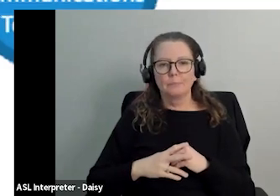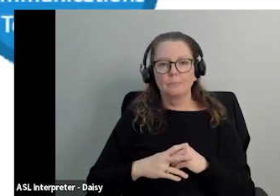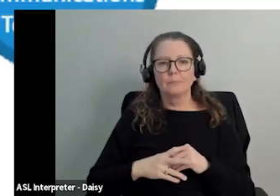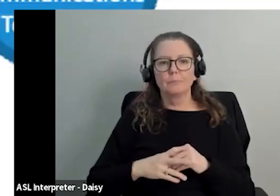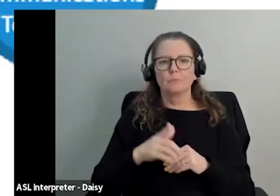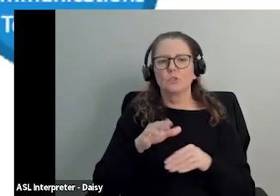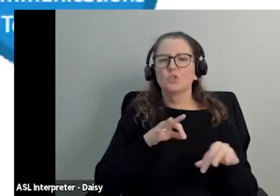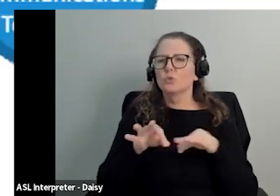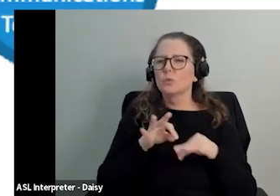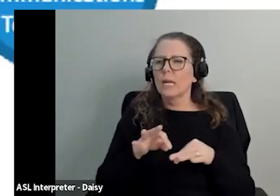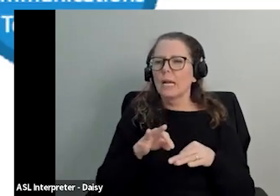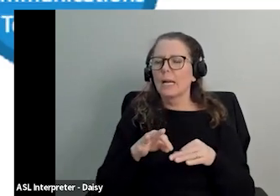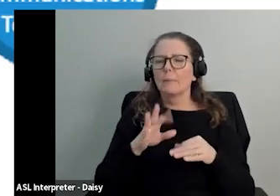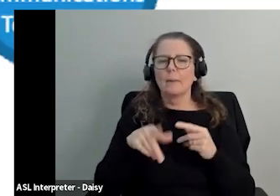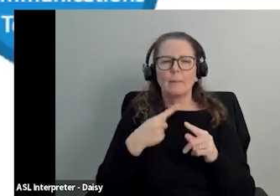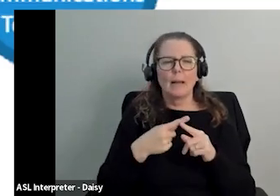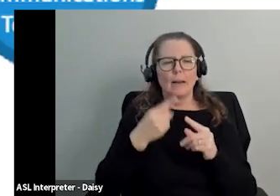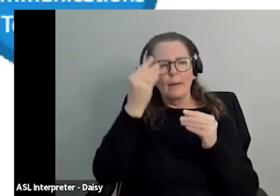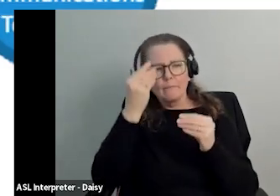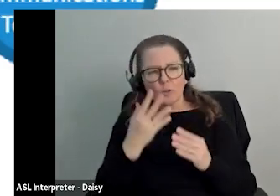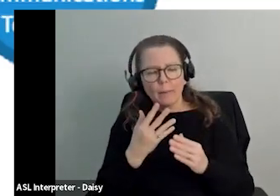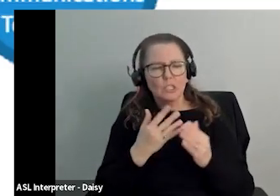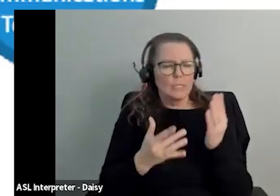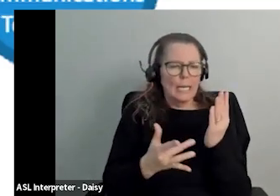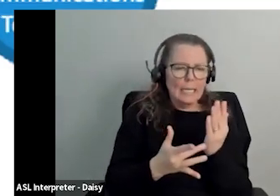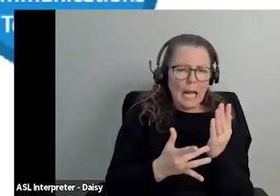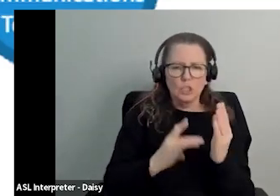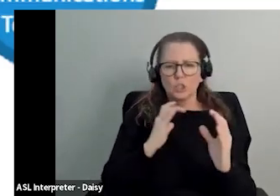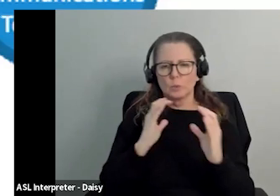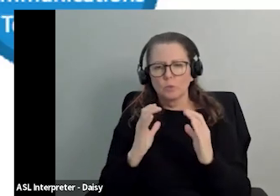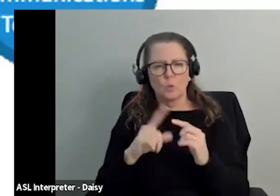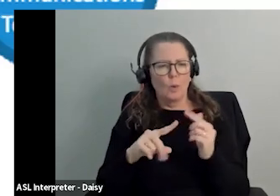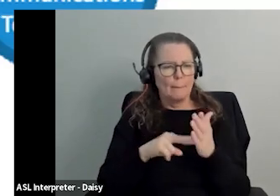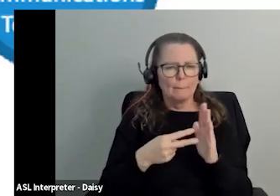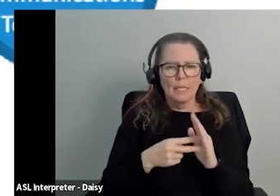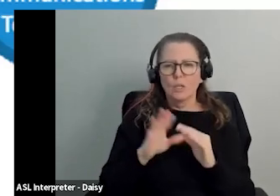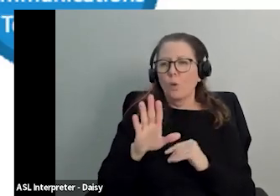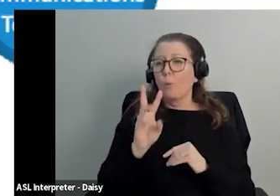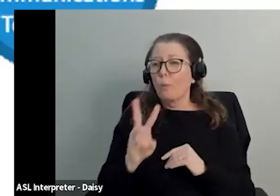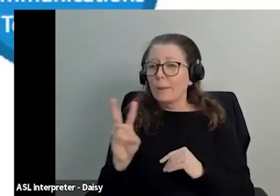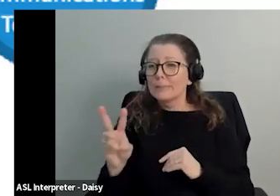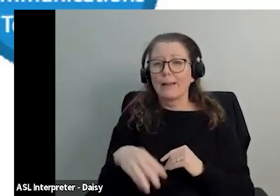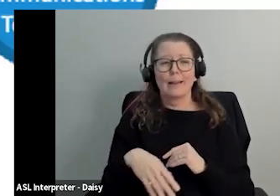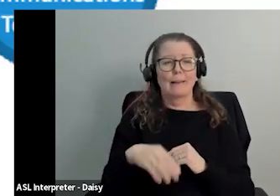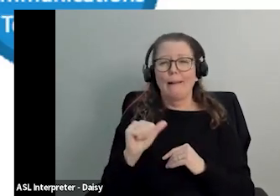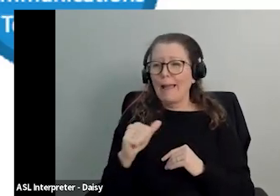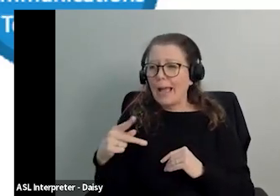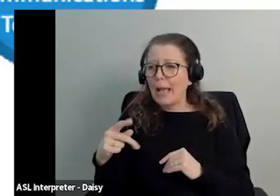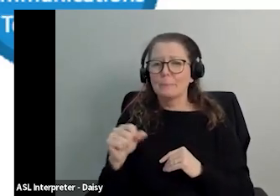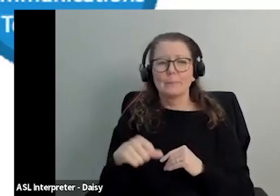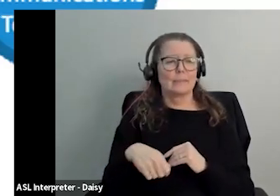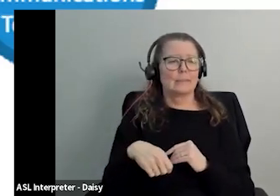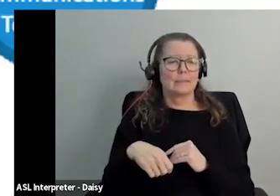describe the picture of information communication technologies to your stakeholders. What does that mean? Your websites, your mobile apps, multimedia,